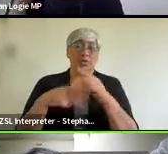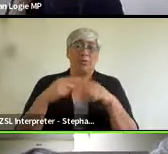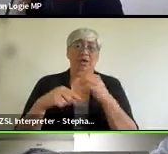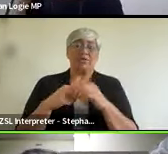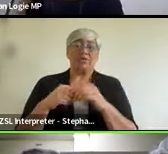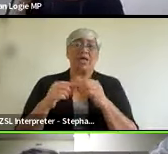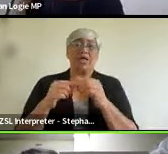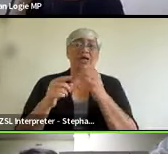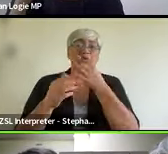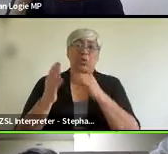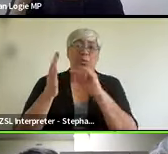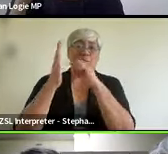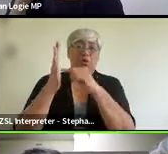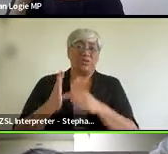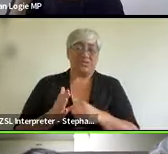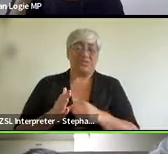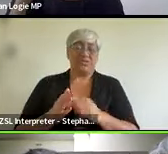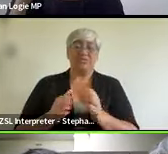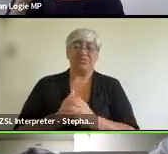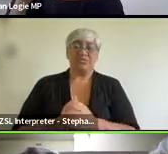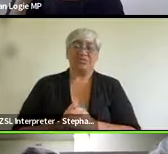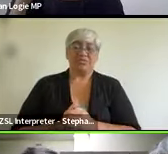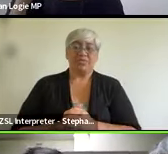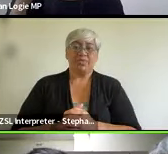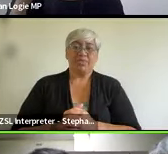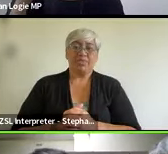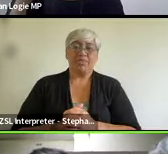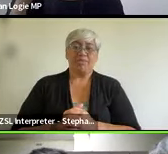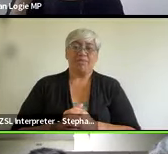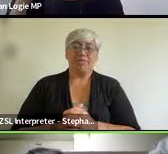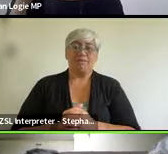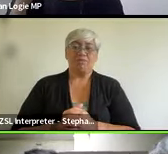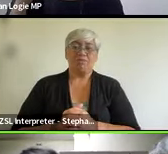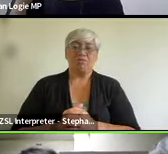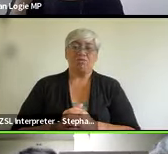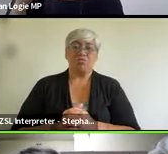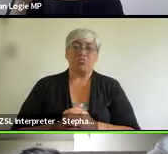today. With that